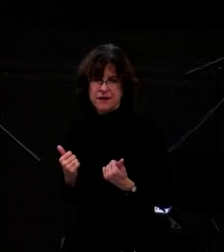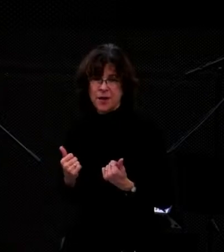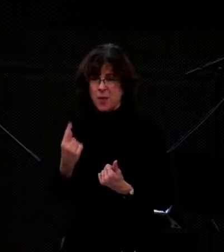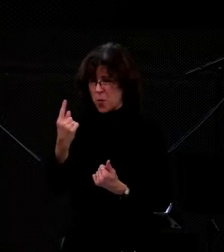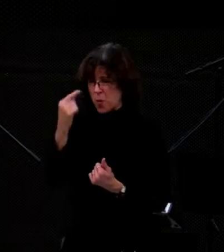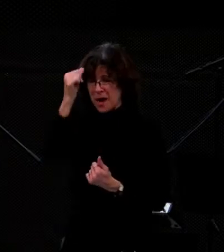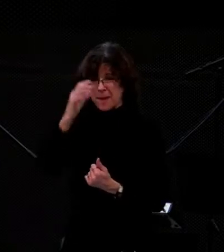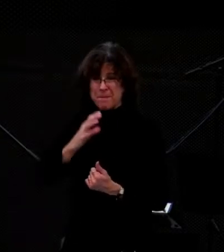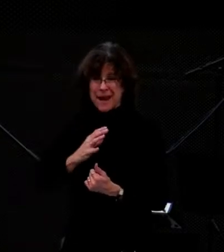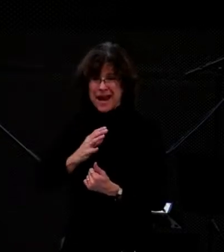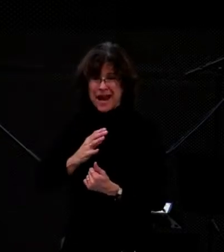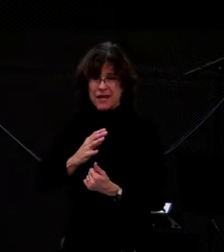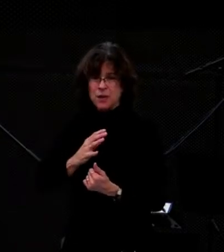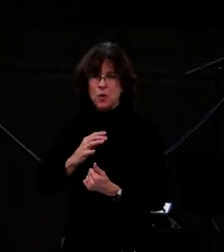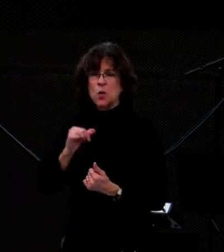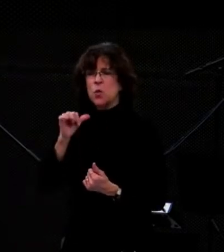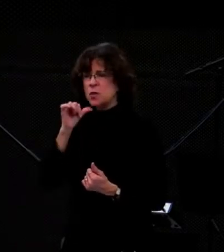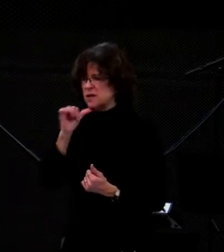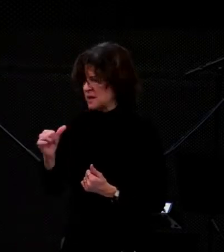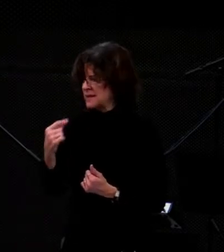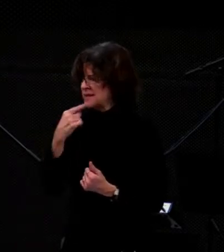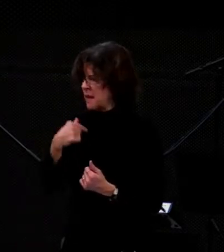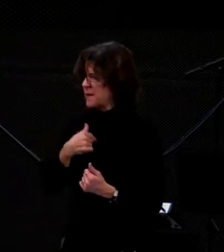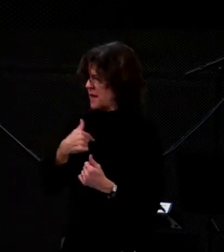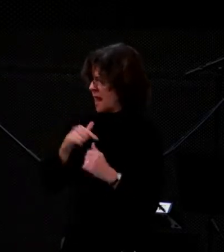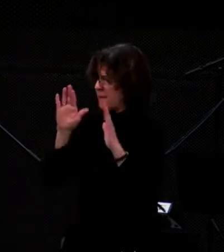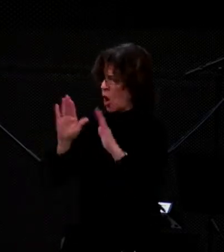who won't acknowledge how awesome I am,